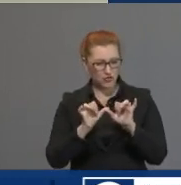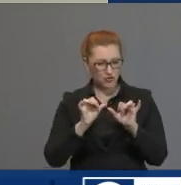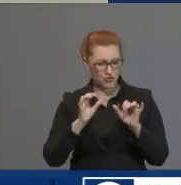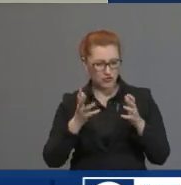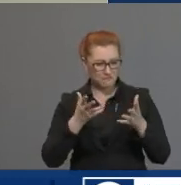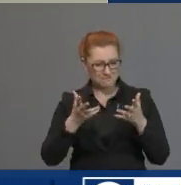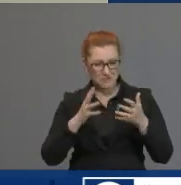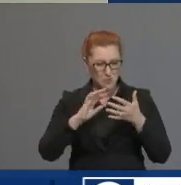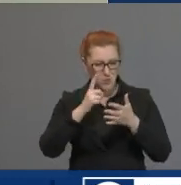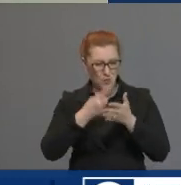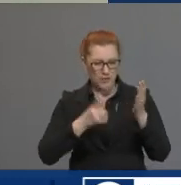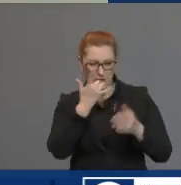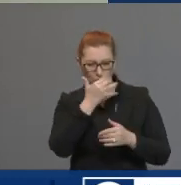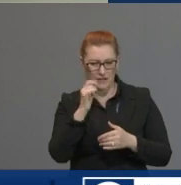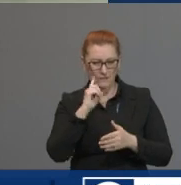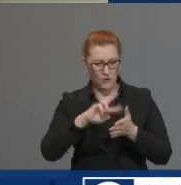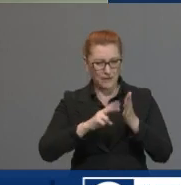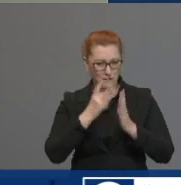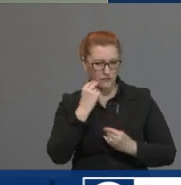this scenario?